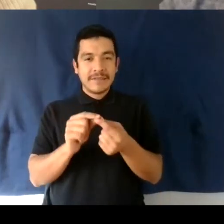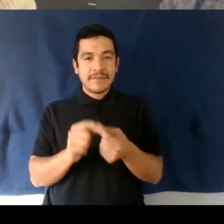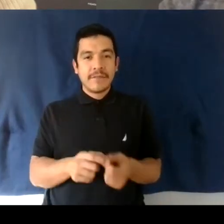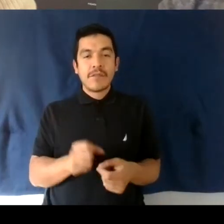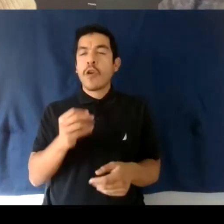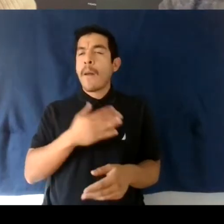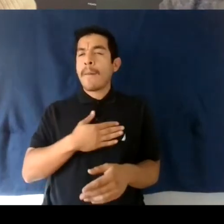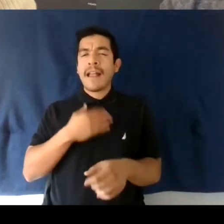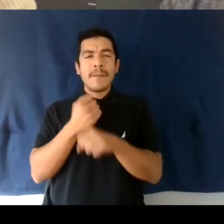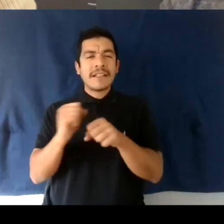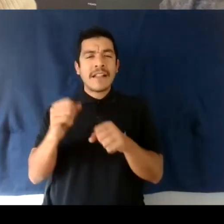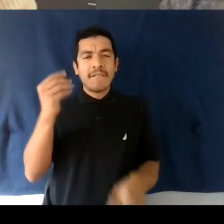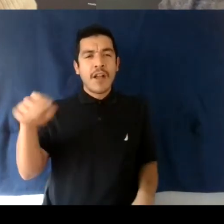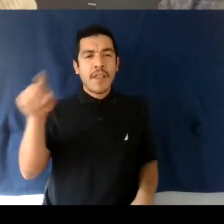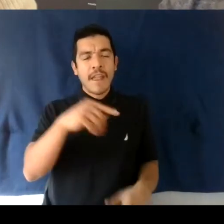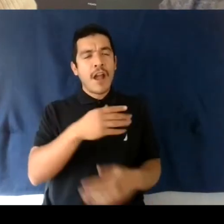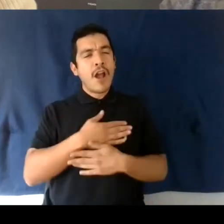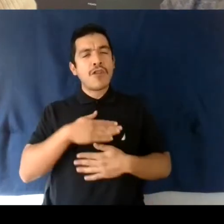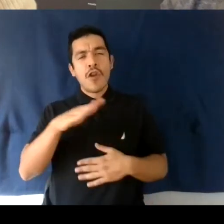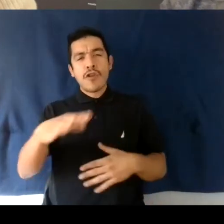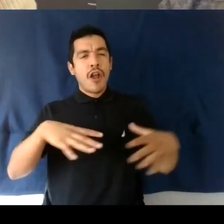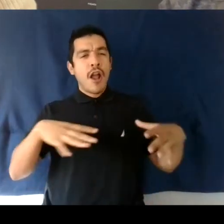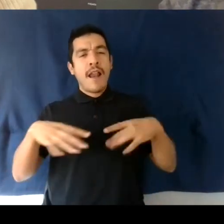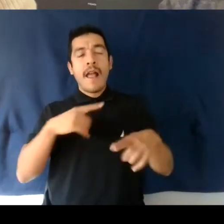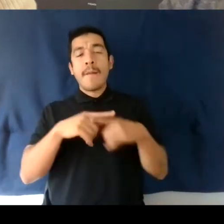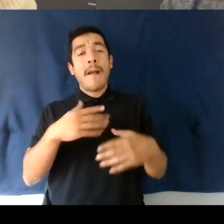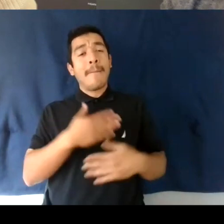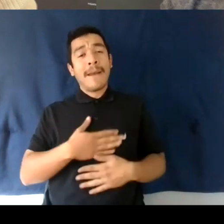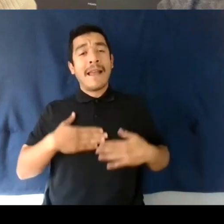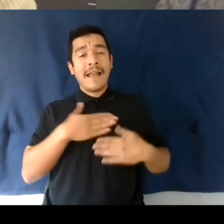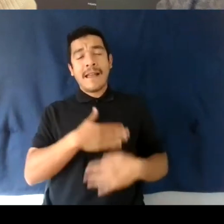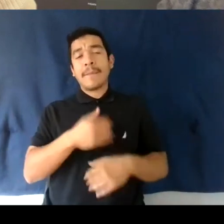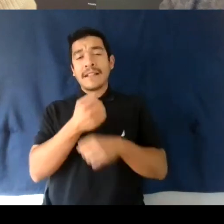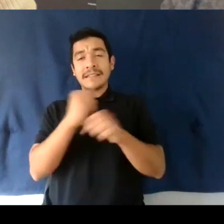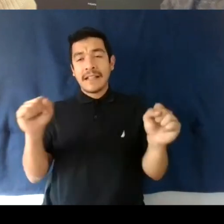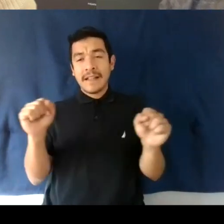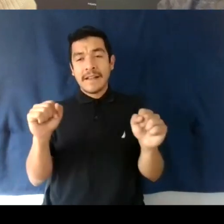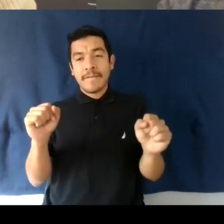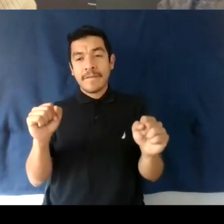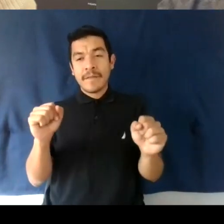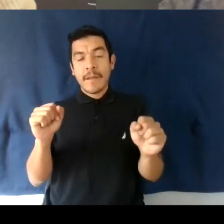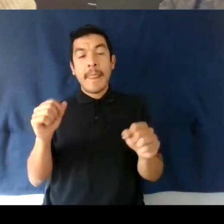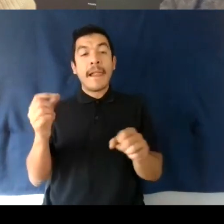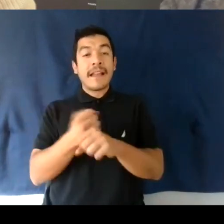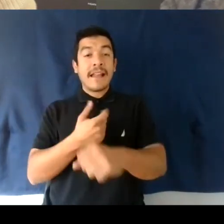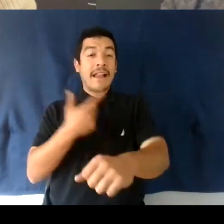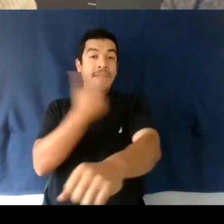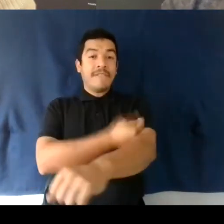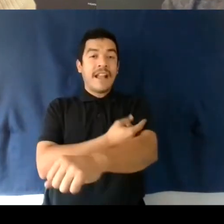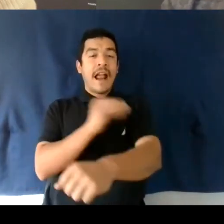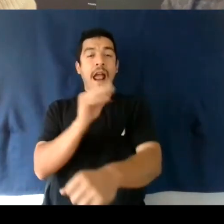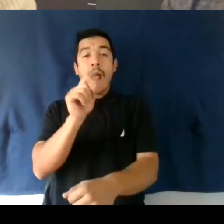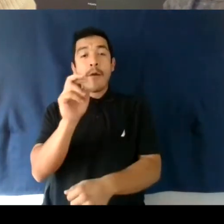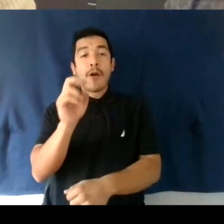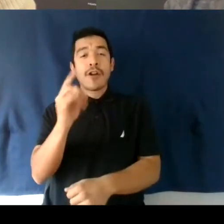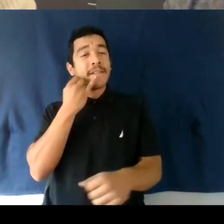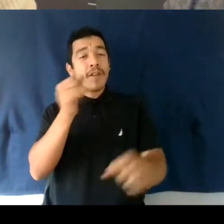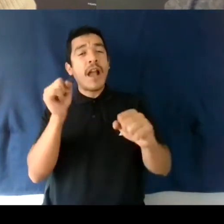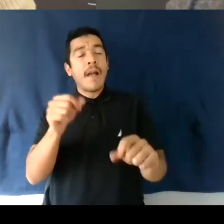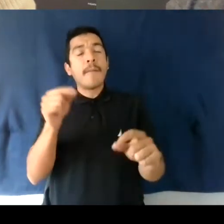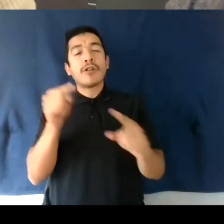be safe out there. Enjoy your holidays, but please be safe. Get vaccinated and boosted if you're able